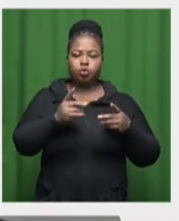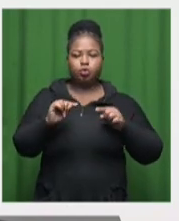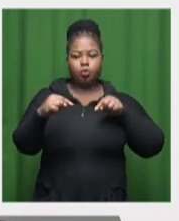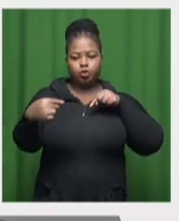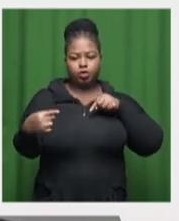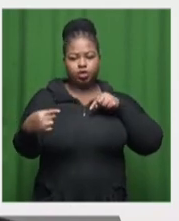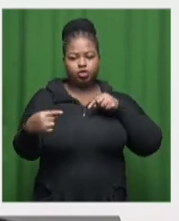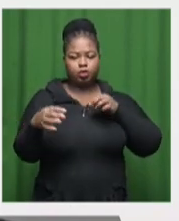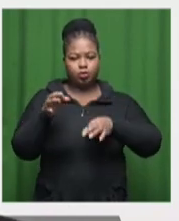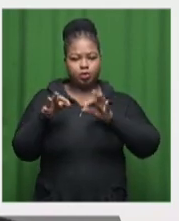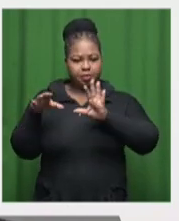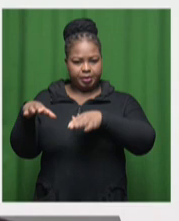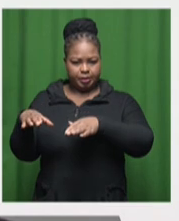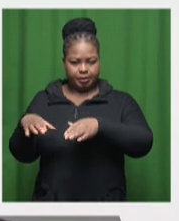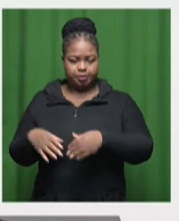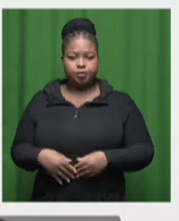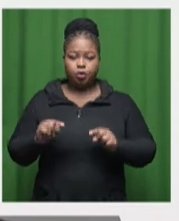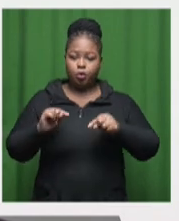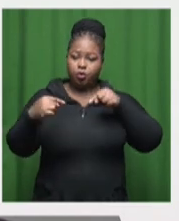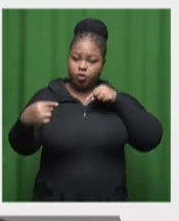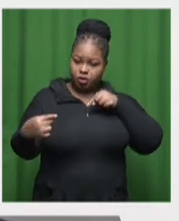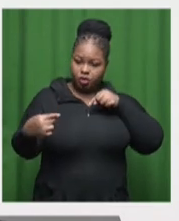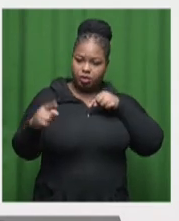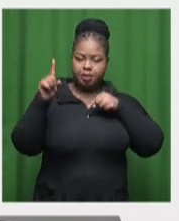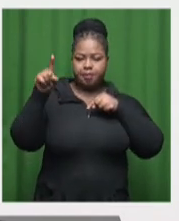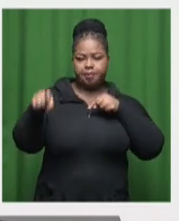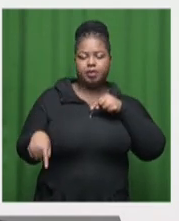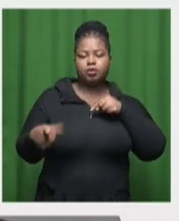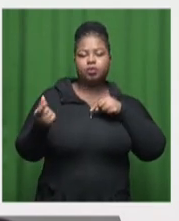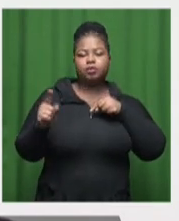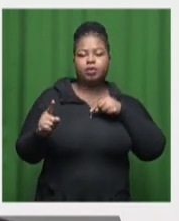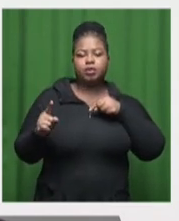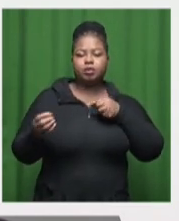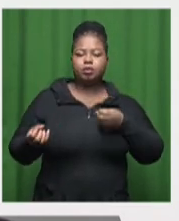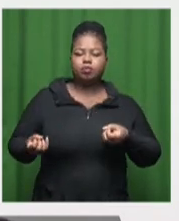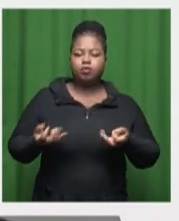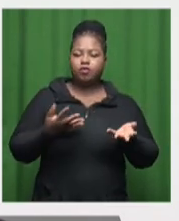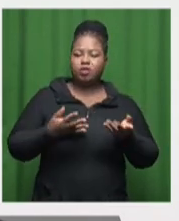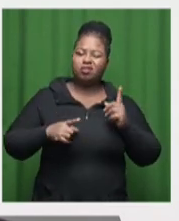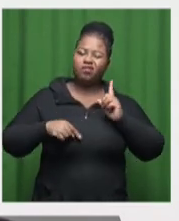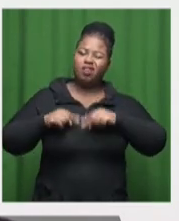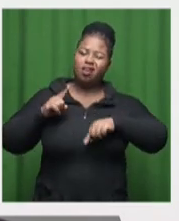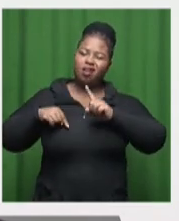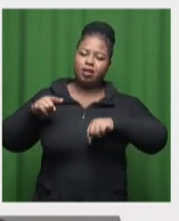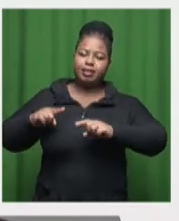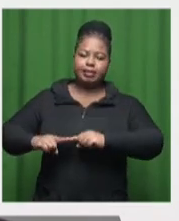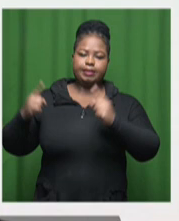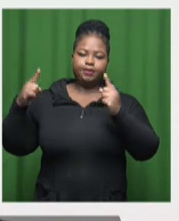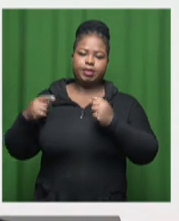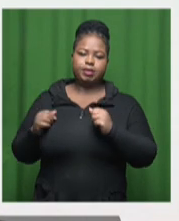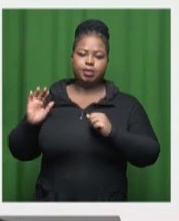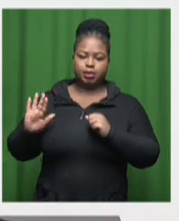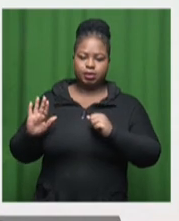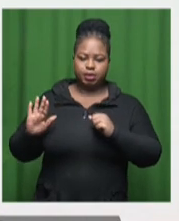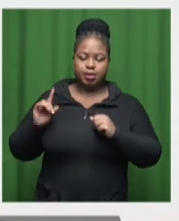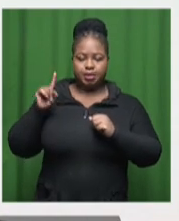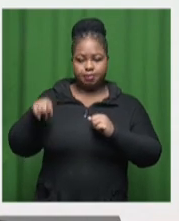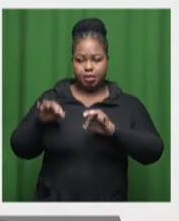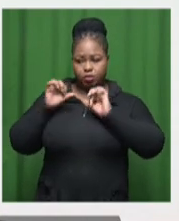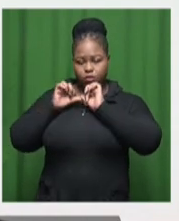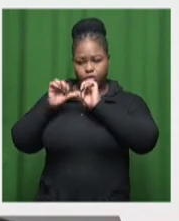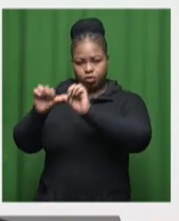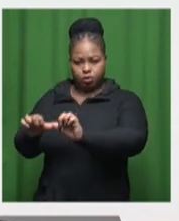opposition. Now, the opposition is supposed to provide a viable alternative, and it's supposed to be a